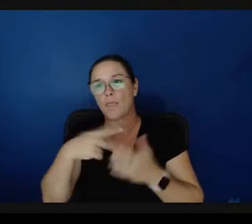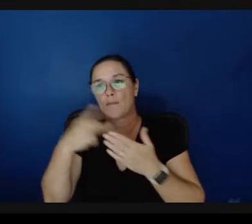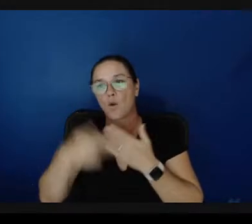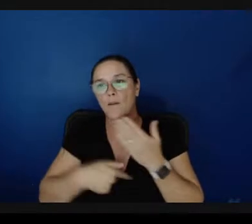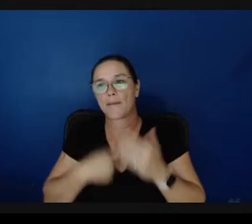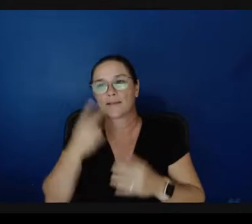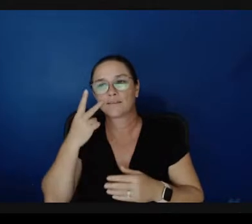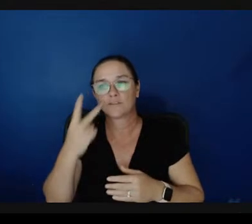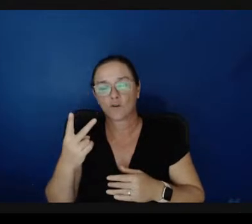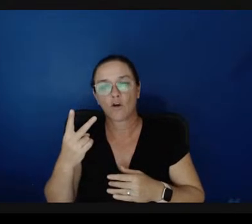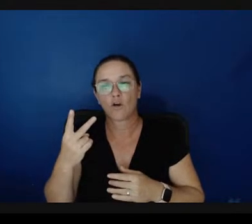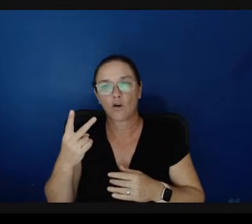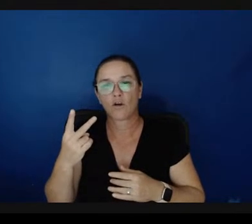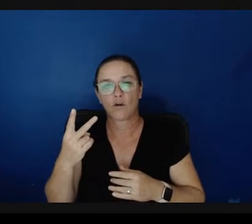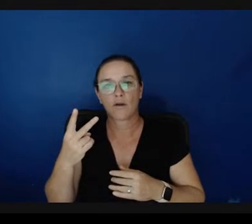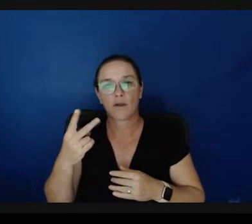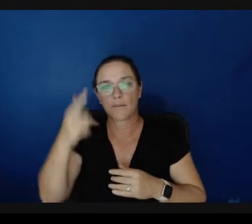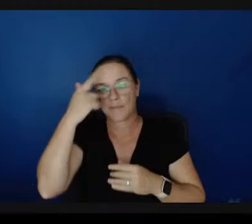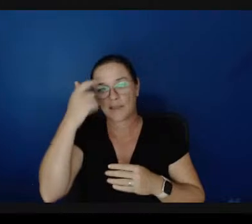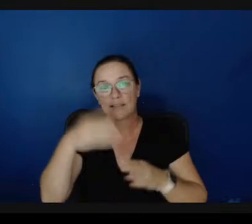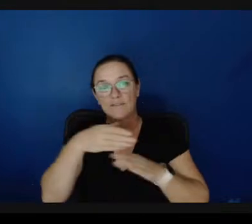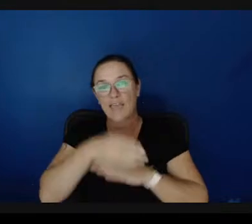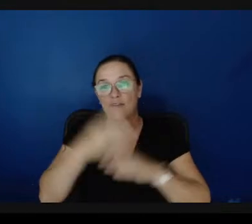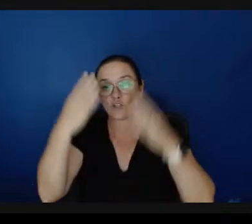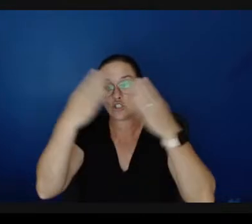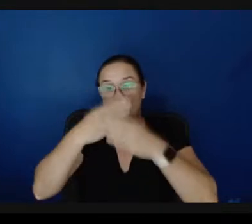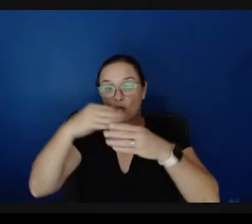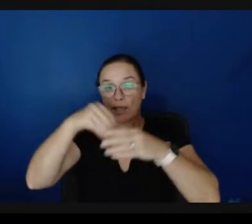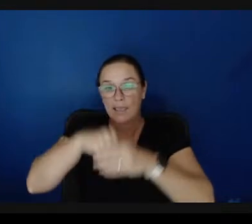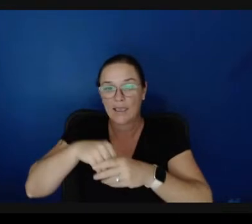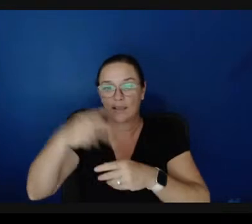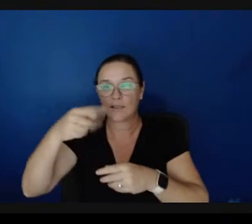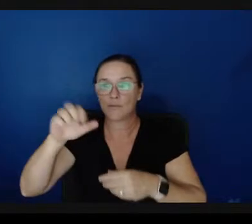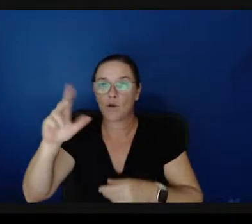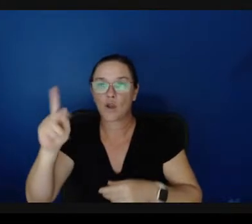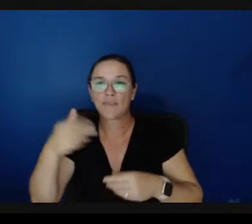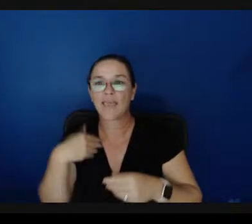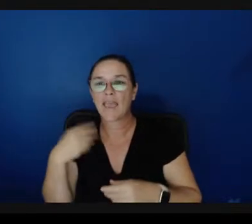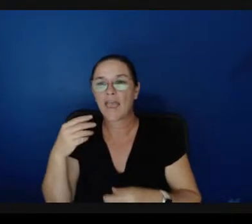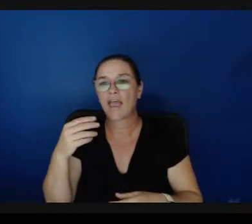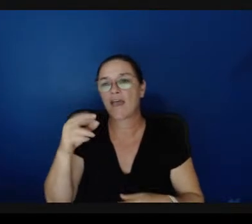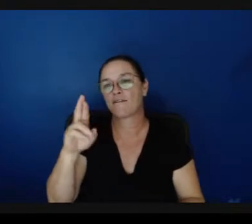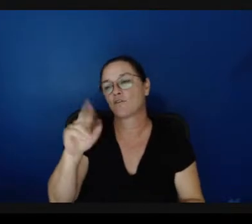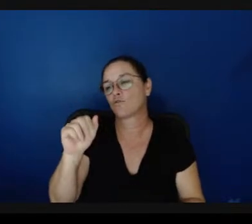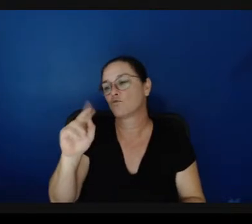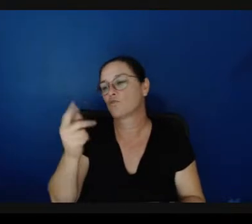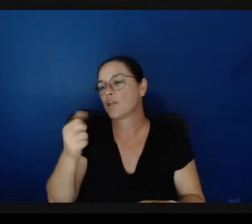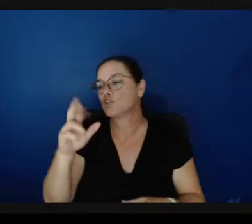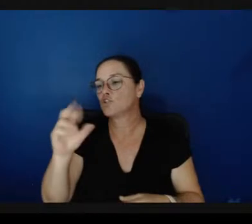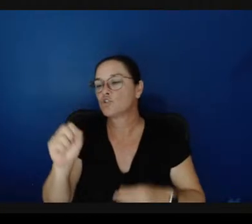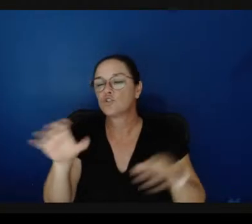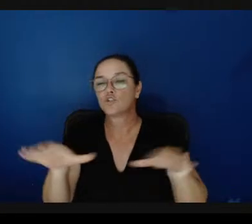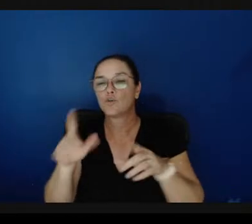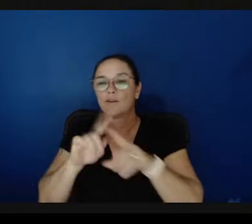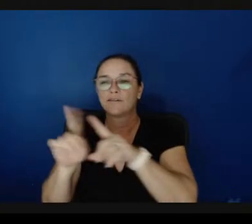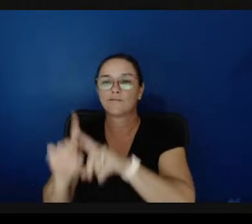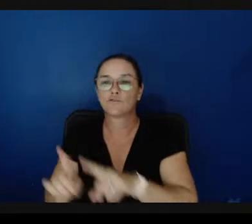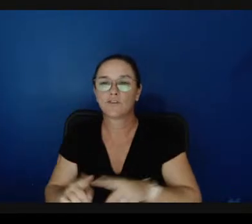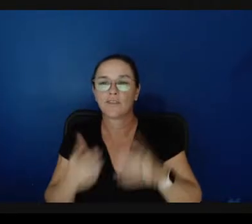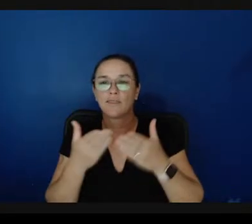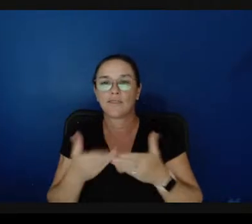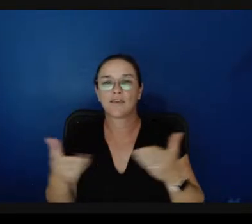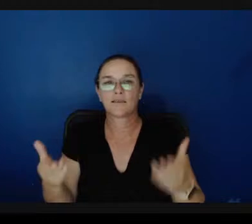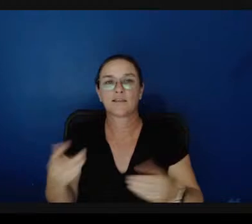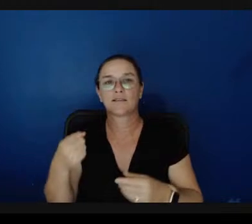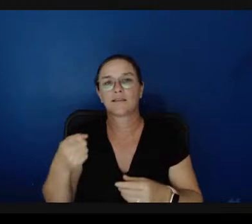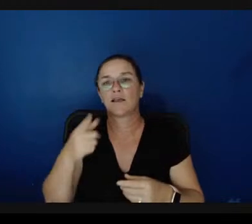saw because the After Dark in the parks are closed. They do have rangers around there doing different things. This is Life on the Edge. It's going